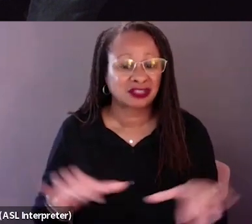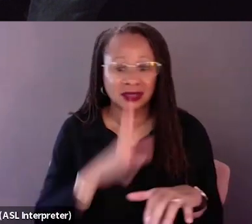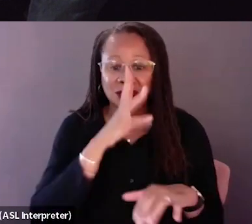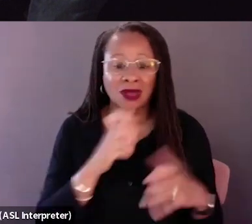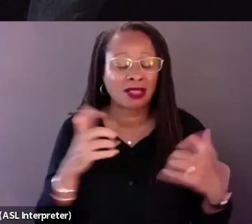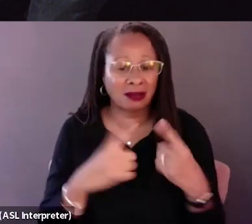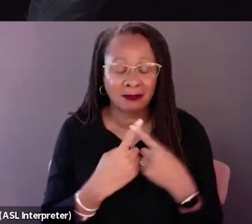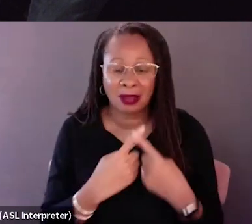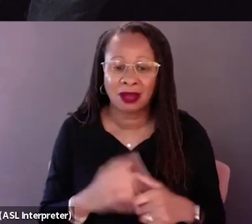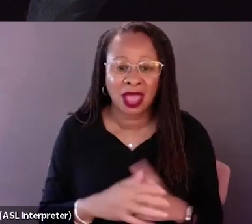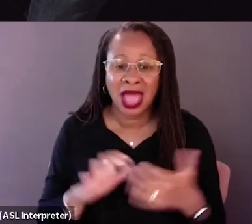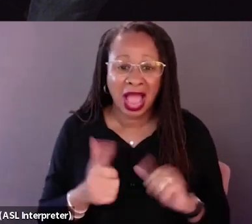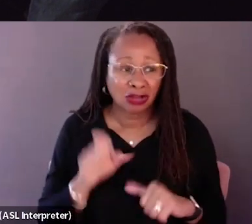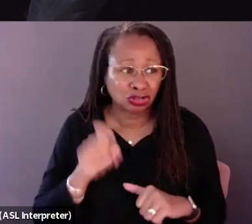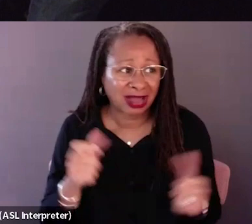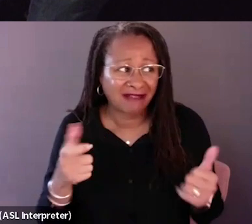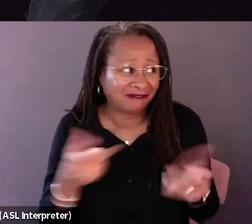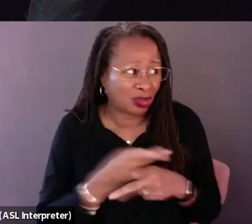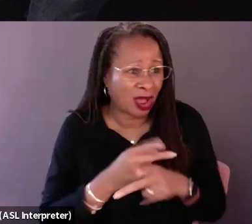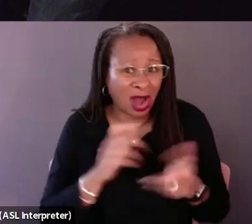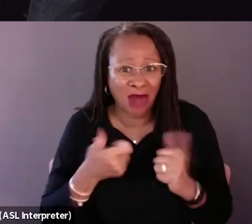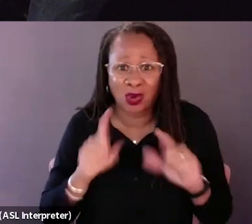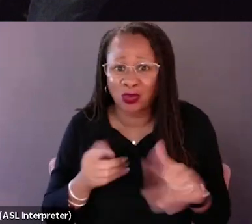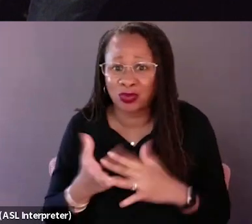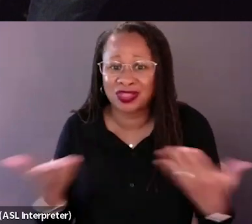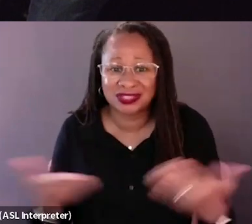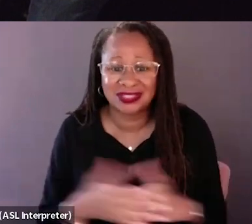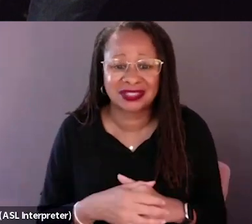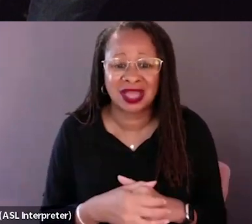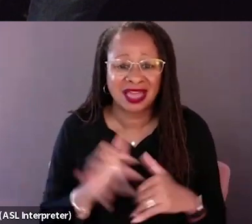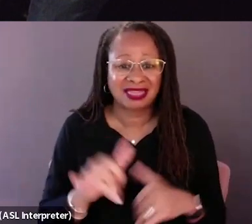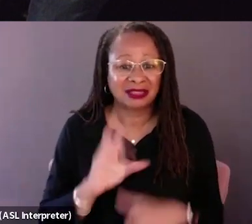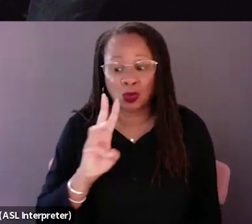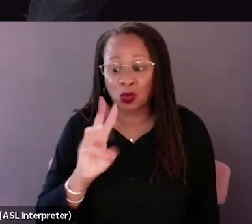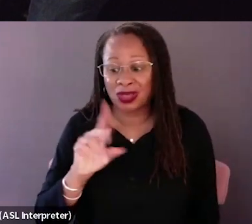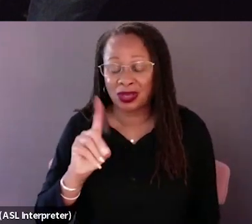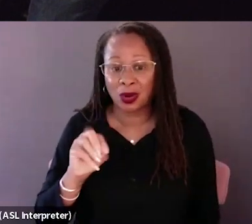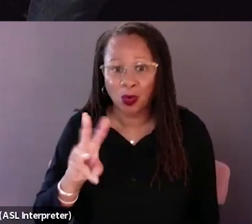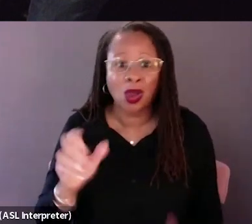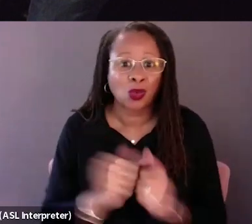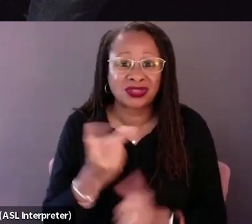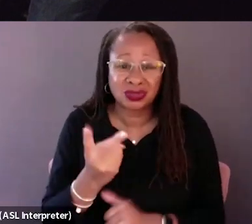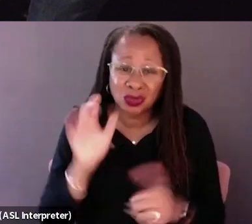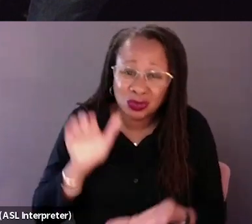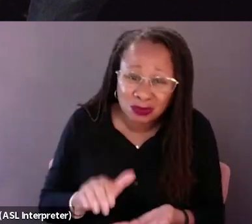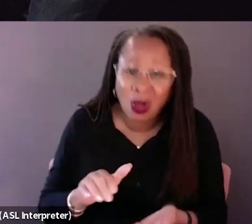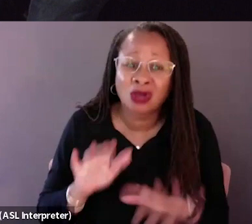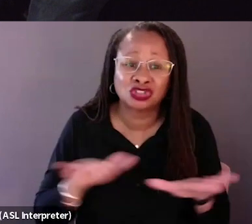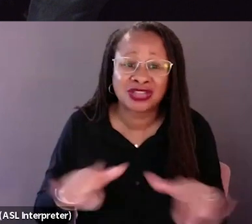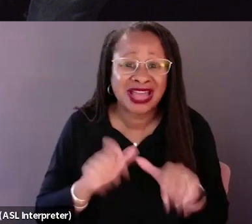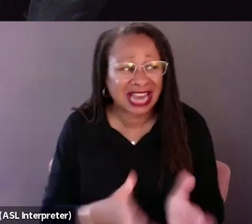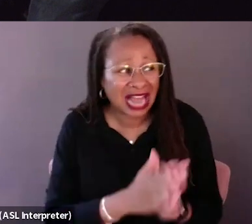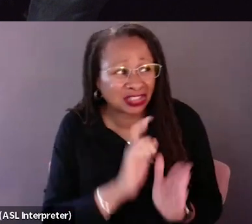about how am I supposed to navigate this, this widow with two small children, and I have to ask